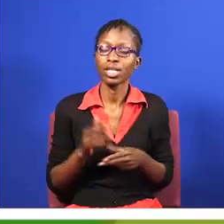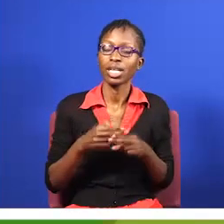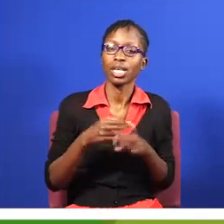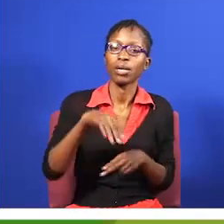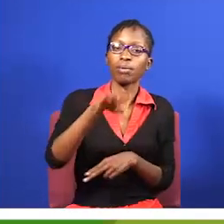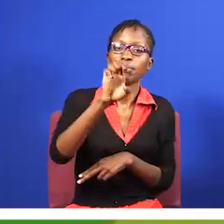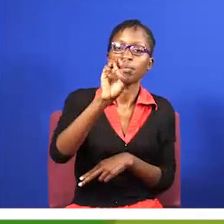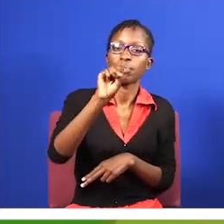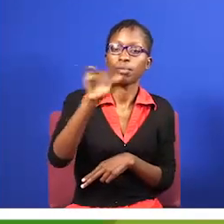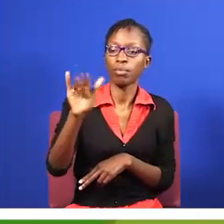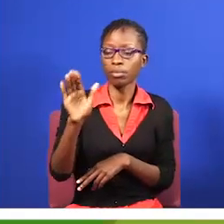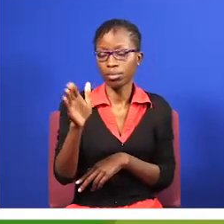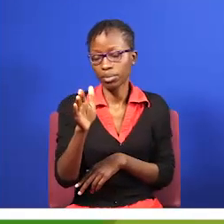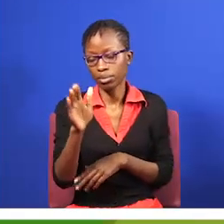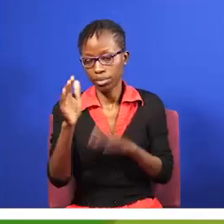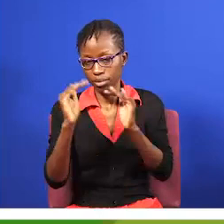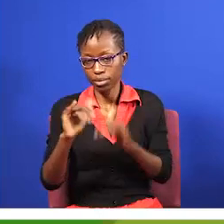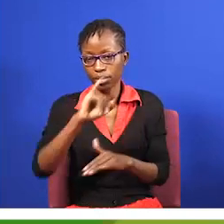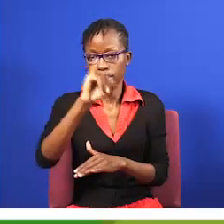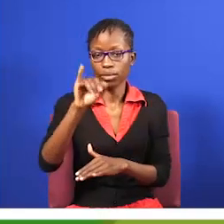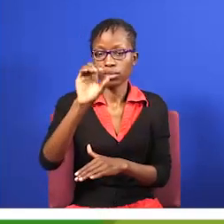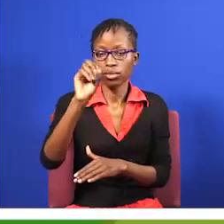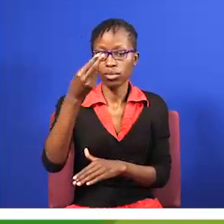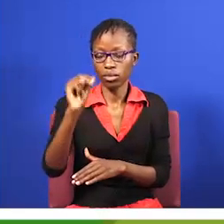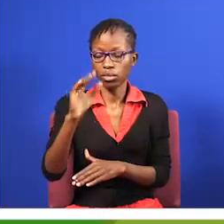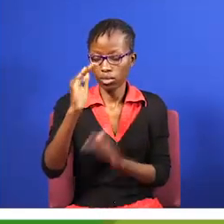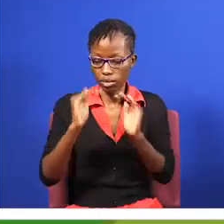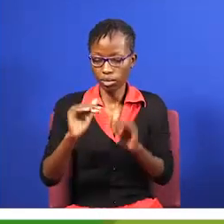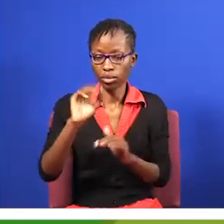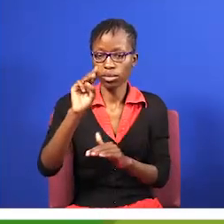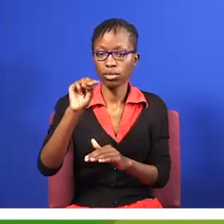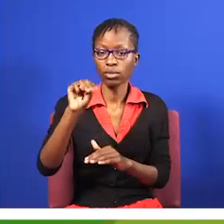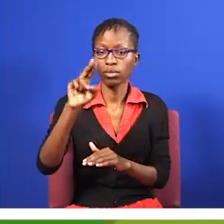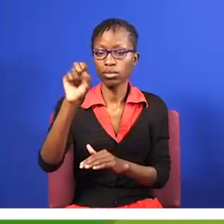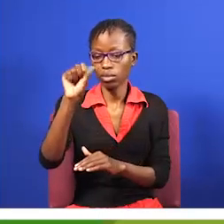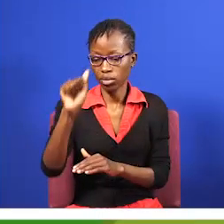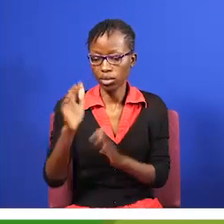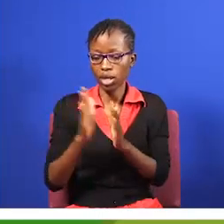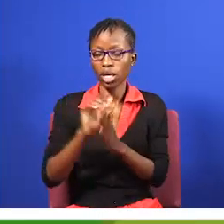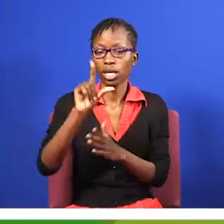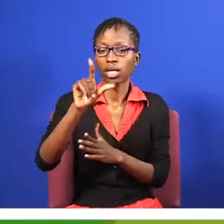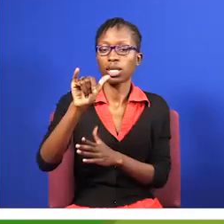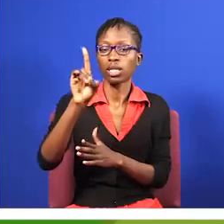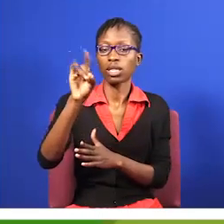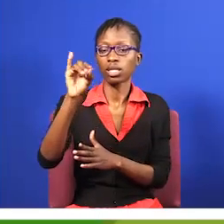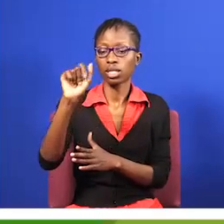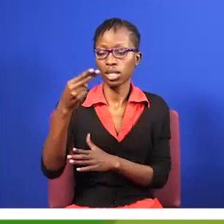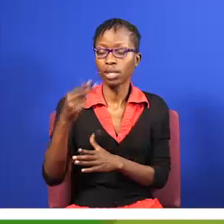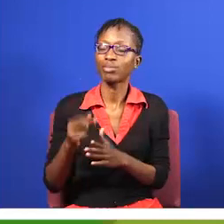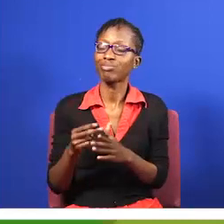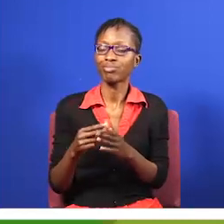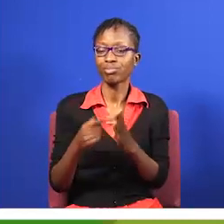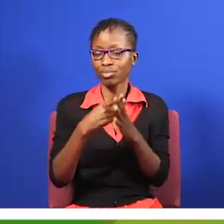Emmy, John, Musa, and Lydia were very